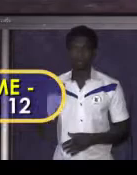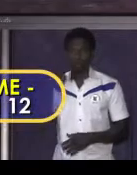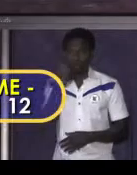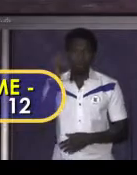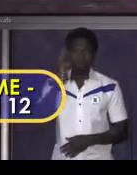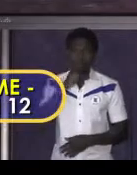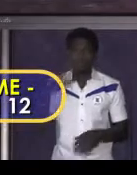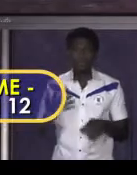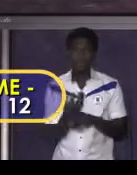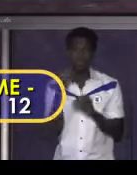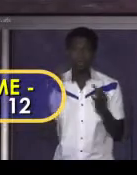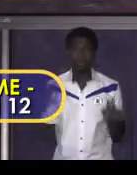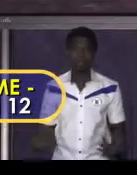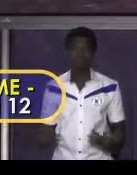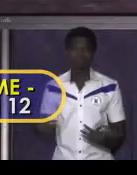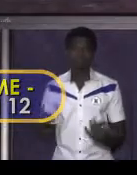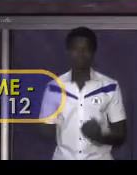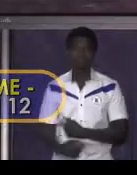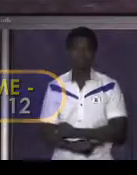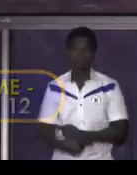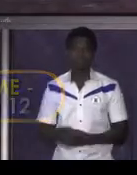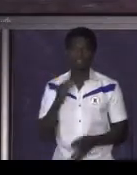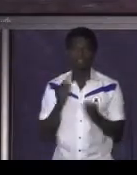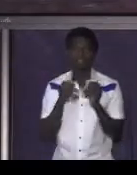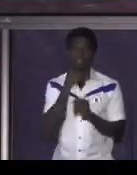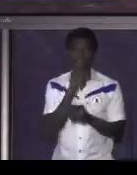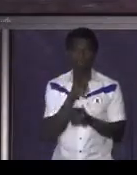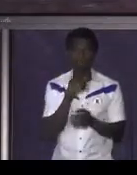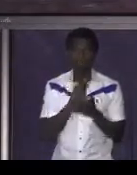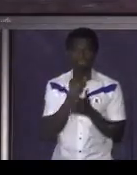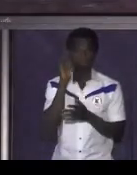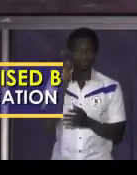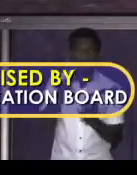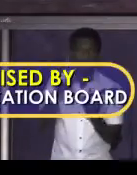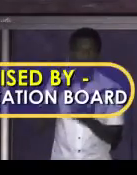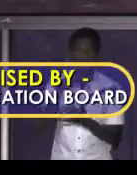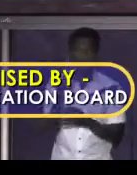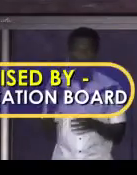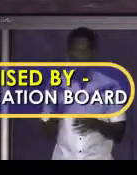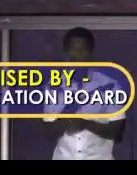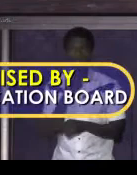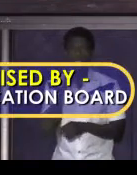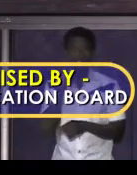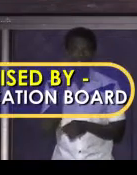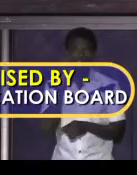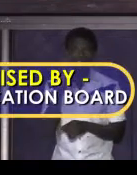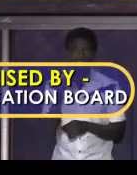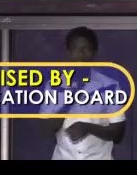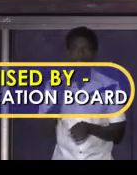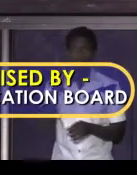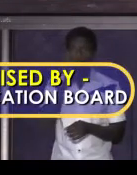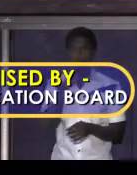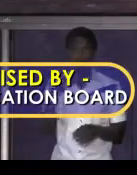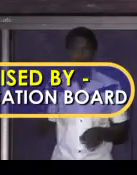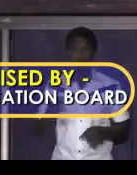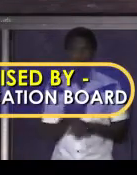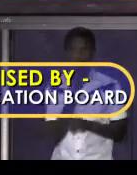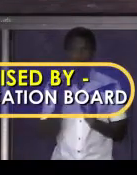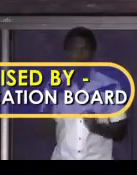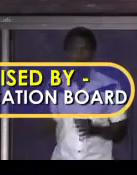of today? If you are sure that you will be among the winners, you say, I will be the winner of